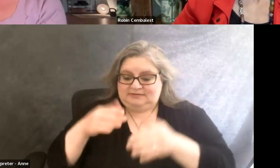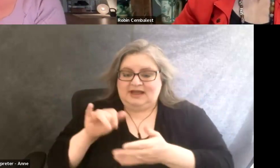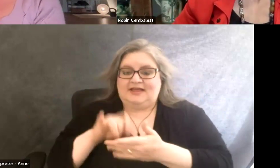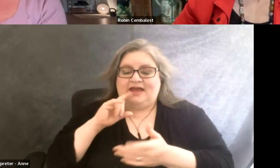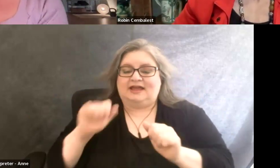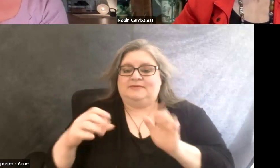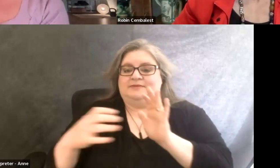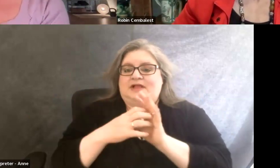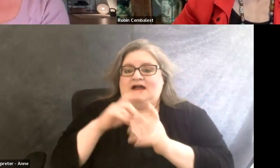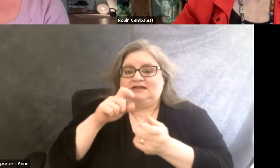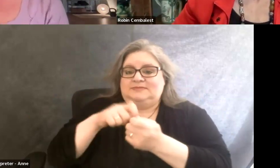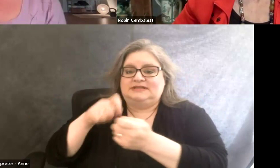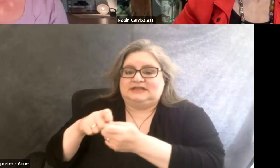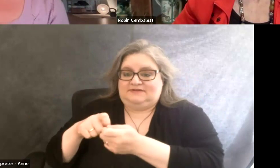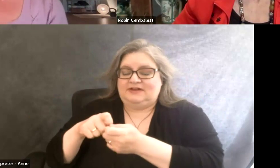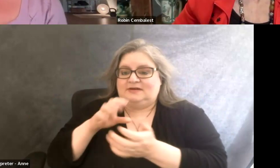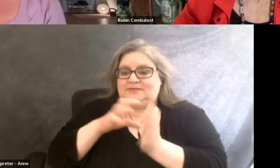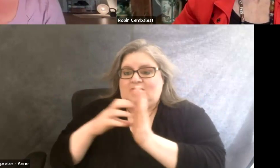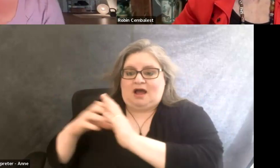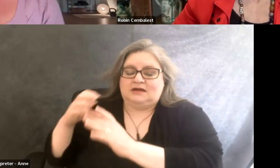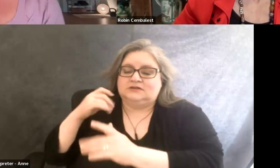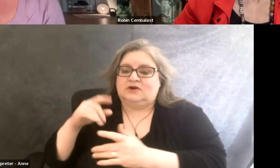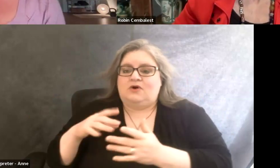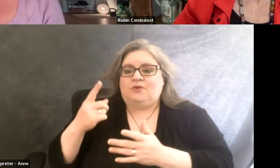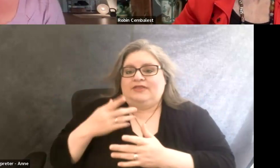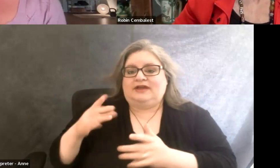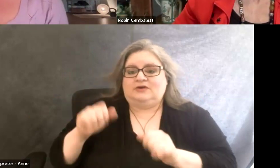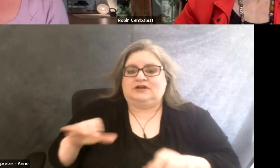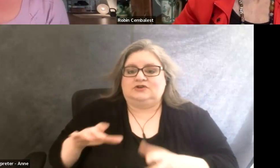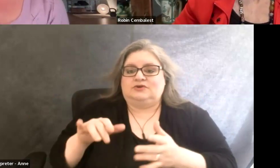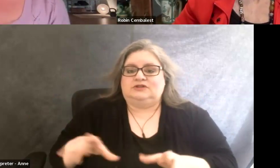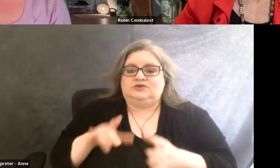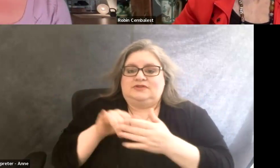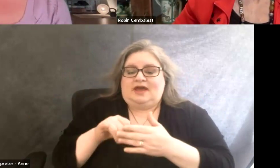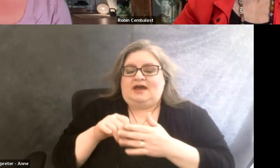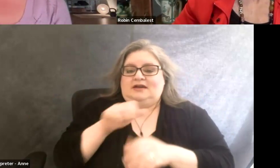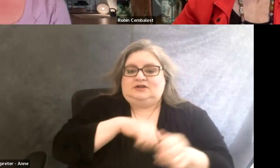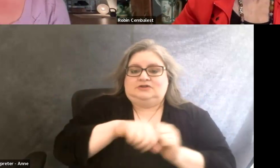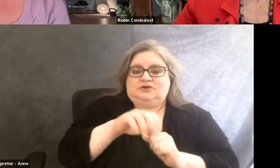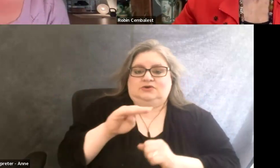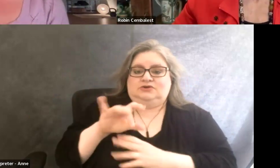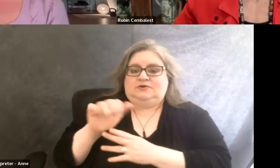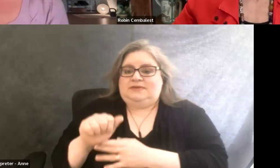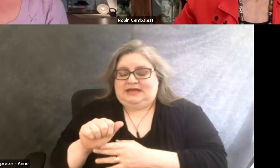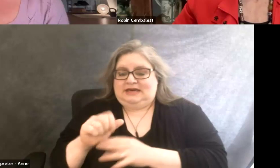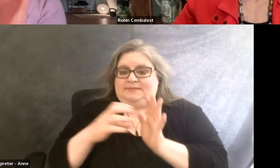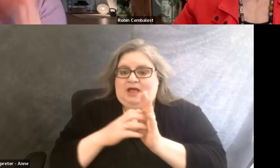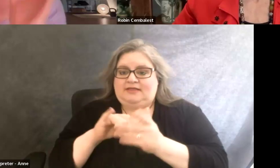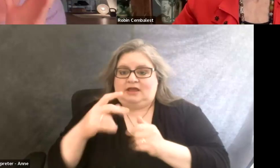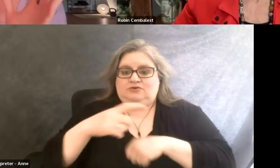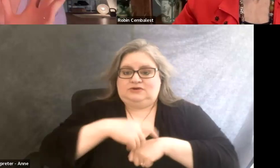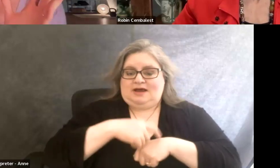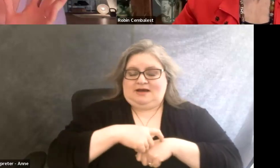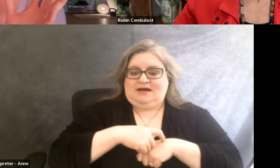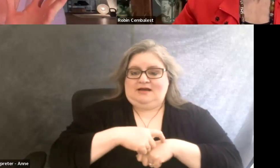be blocked in specific blocks. So one of the things you could do is do that social media block that you time out, and this